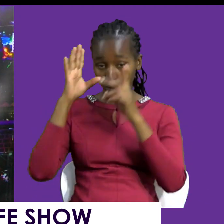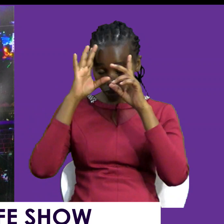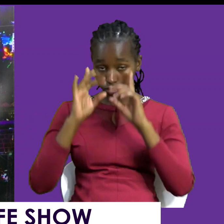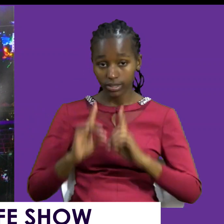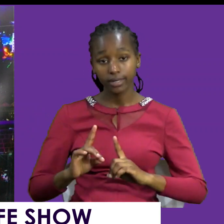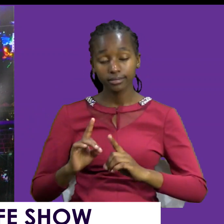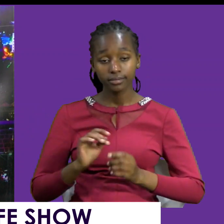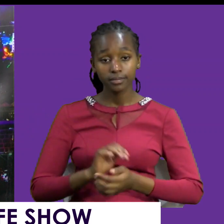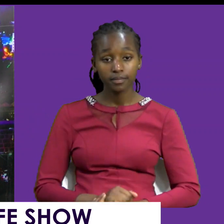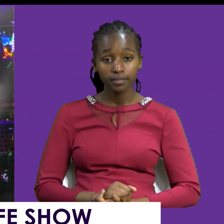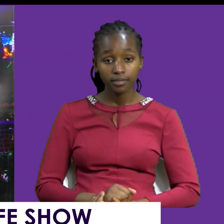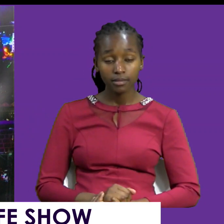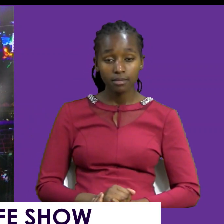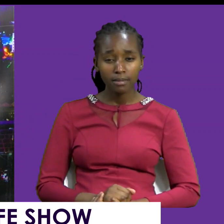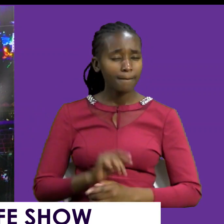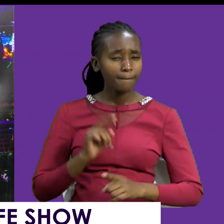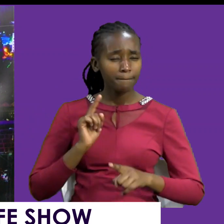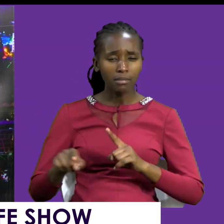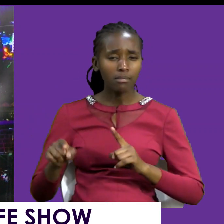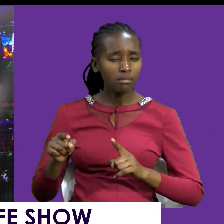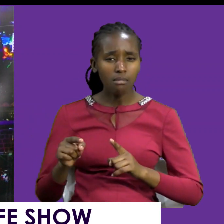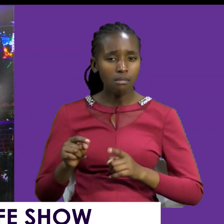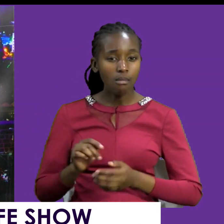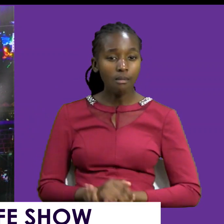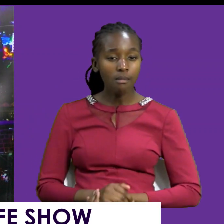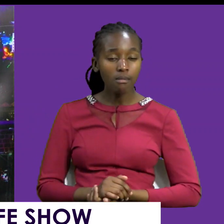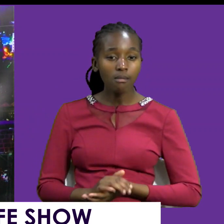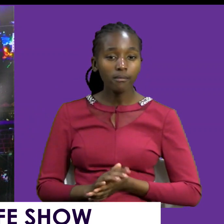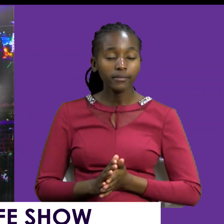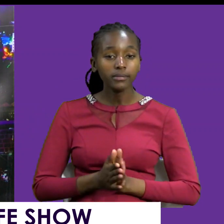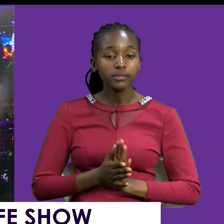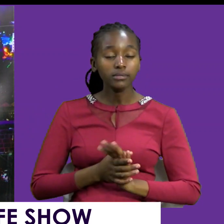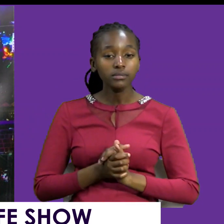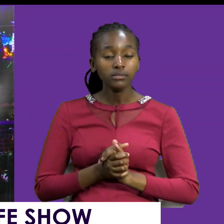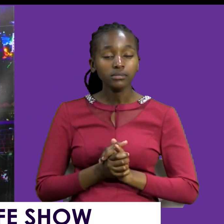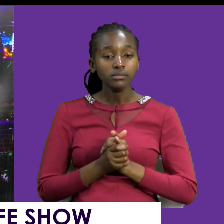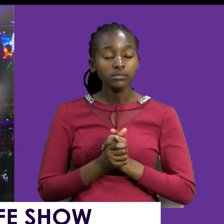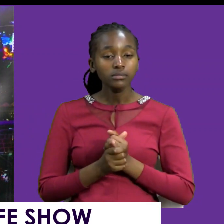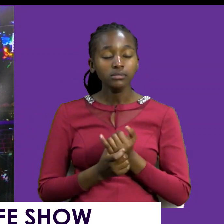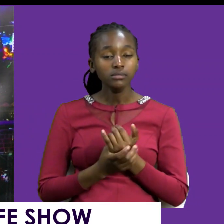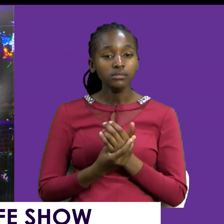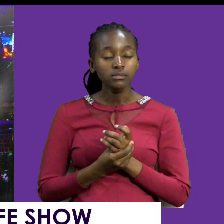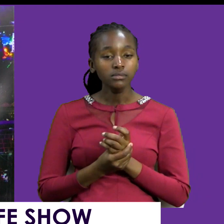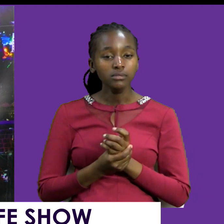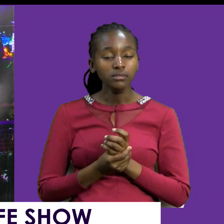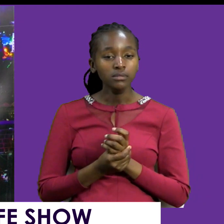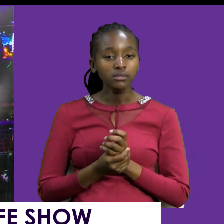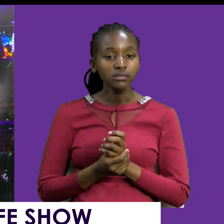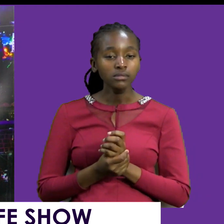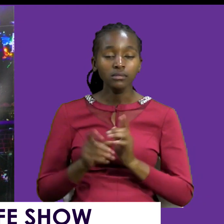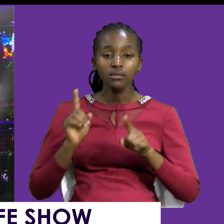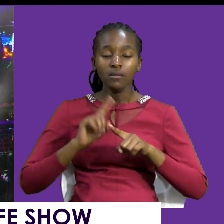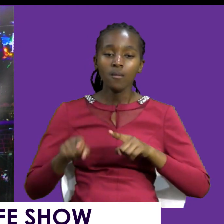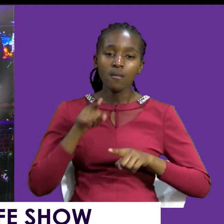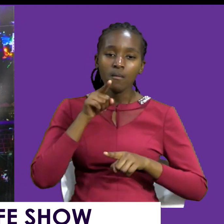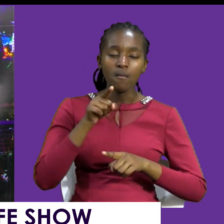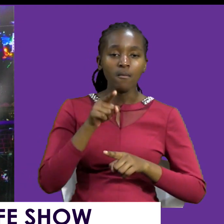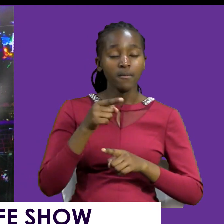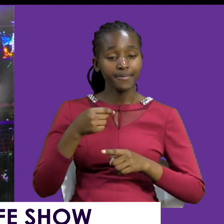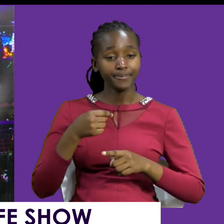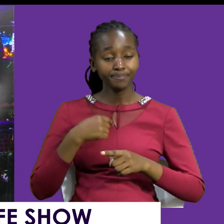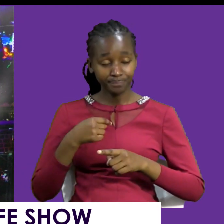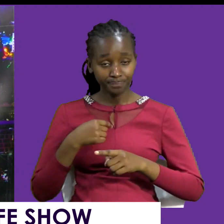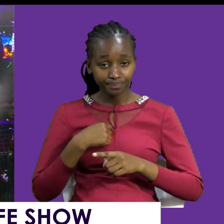It's totally in my jurisdiction to decide it. But then you, because you're my friend or maybe